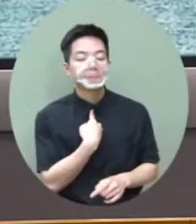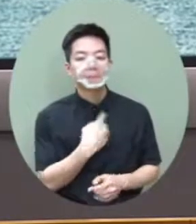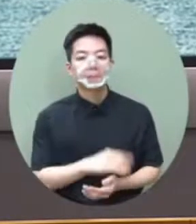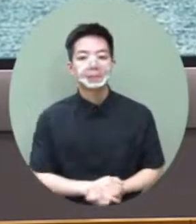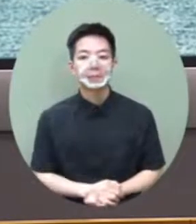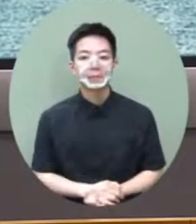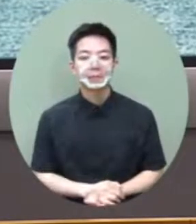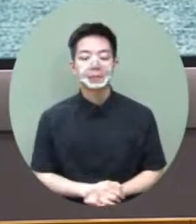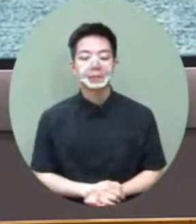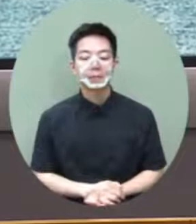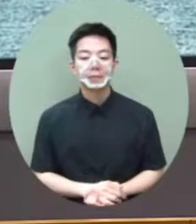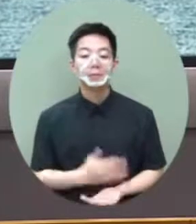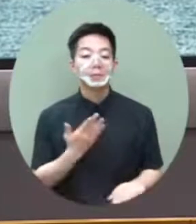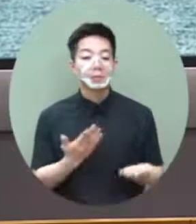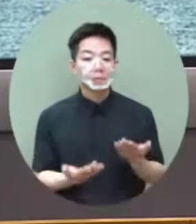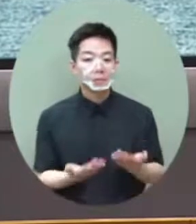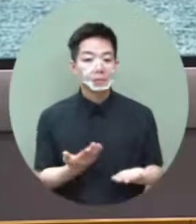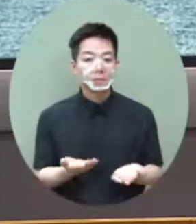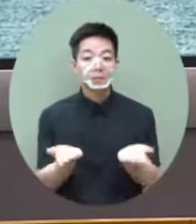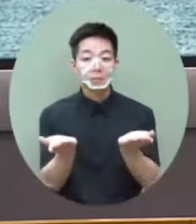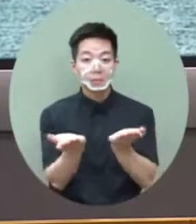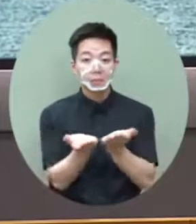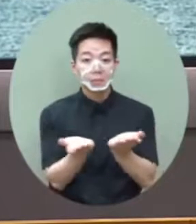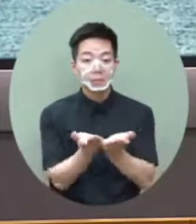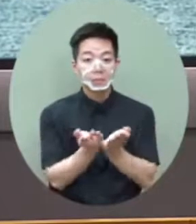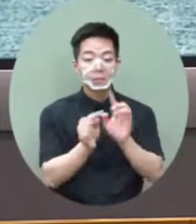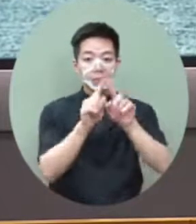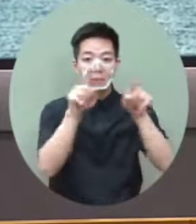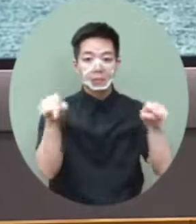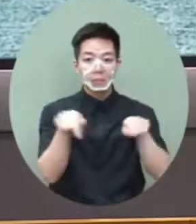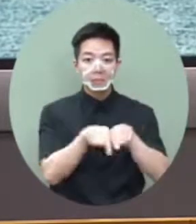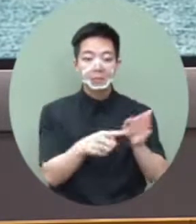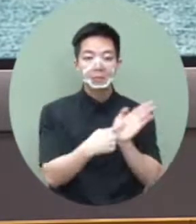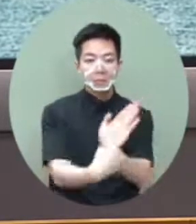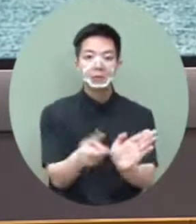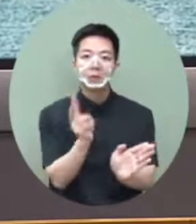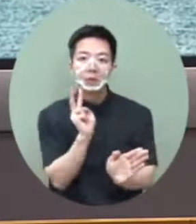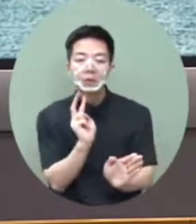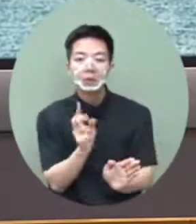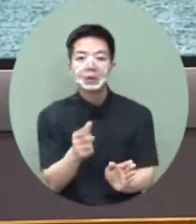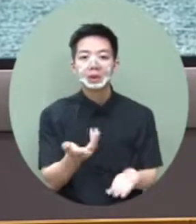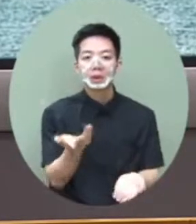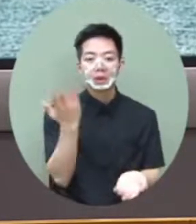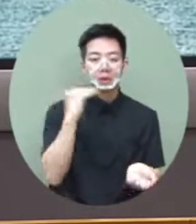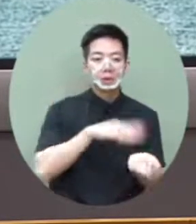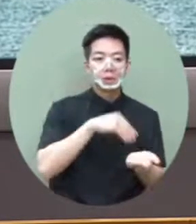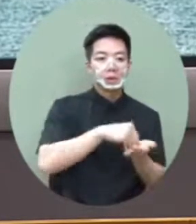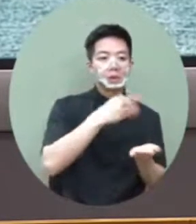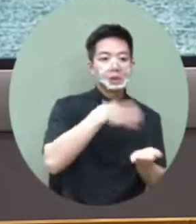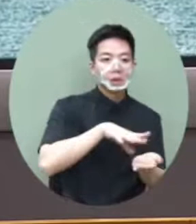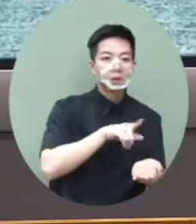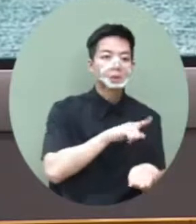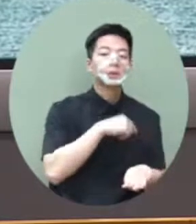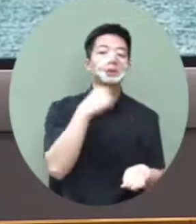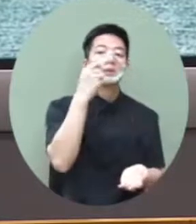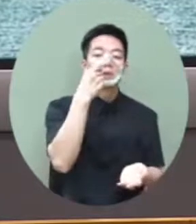We are aware that we might need to make adjustments under the vaccine pass.